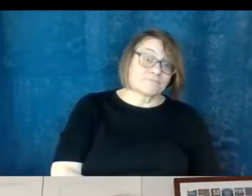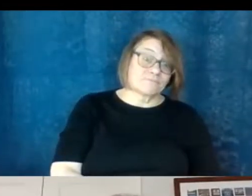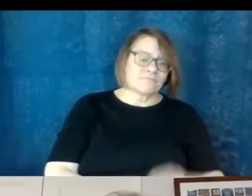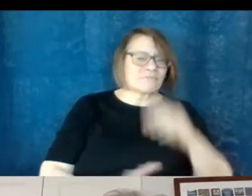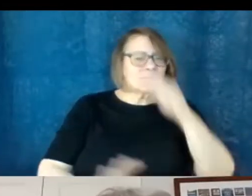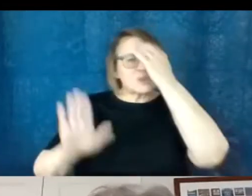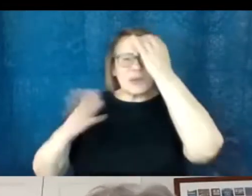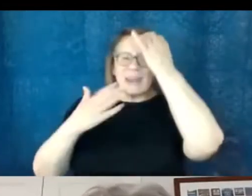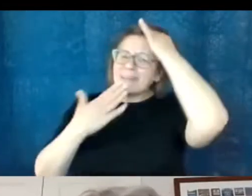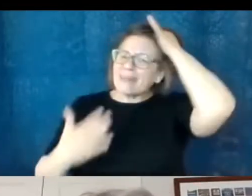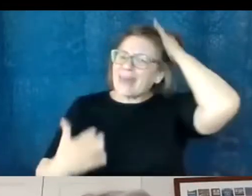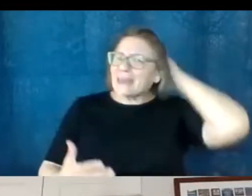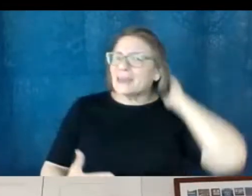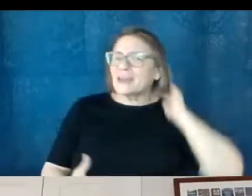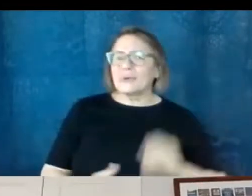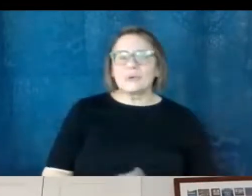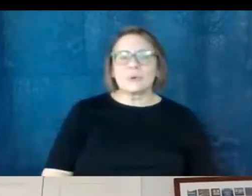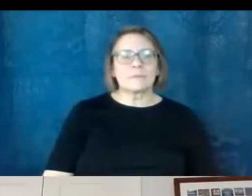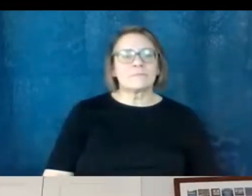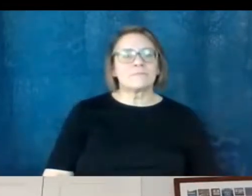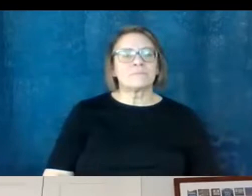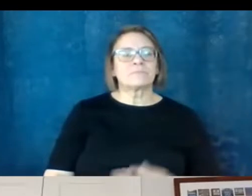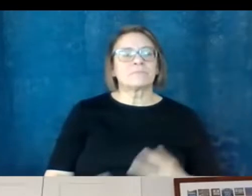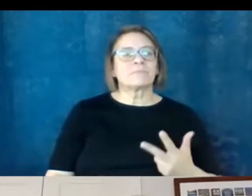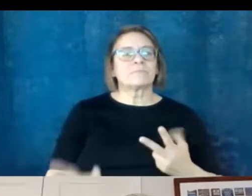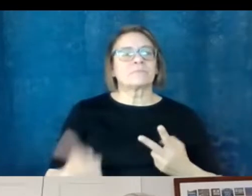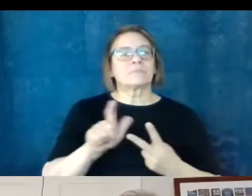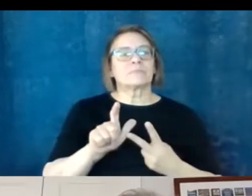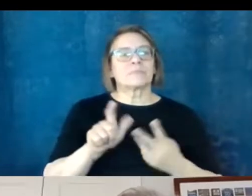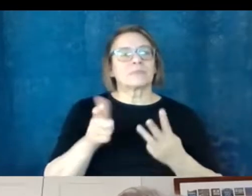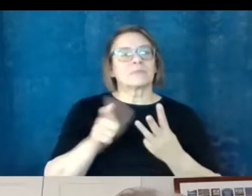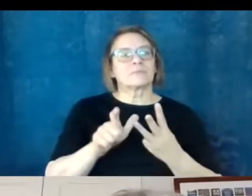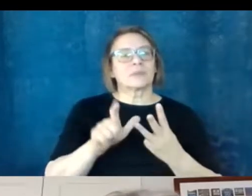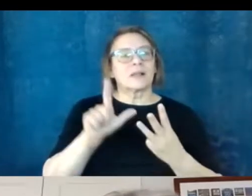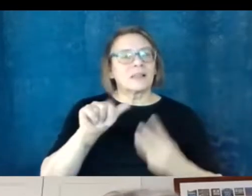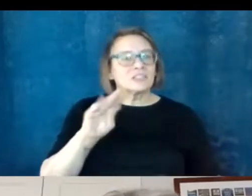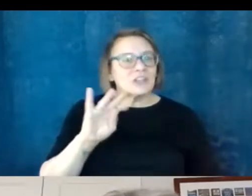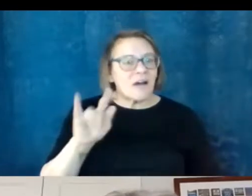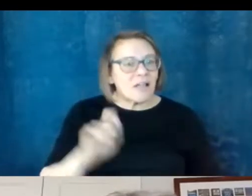Great, thank you. Okay, we'll move on to Lachelle. Thank you.